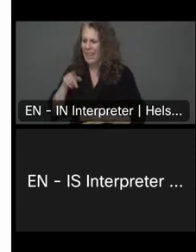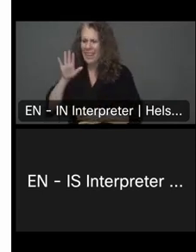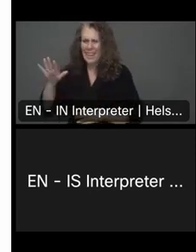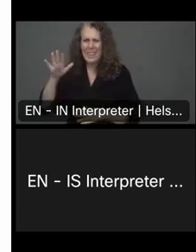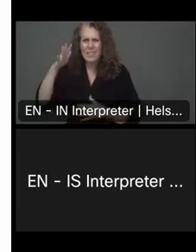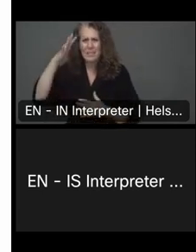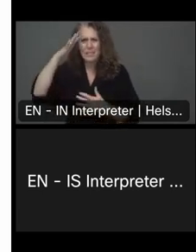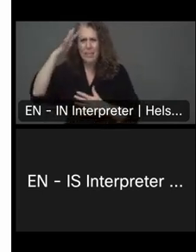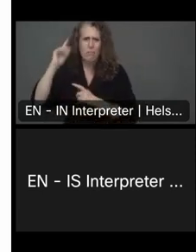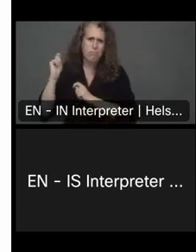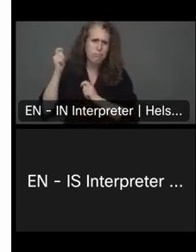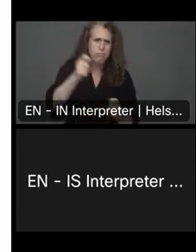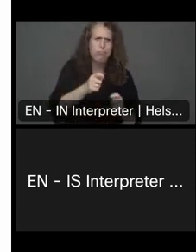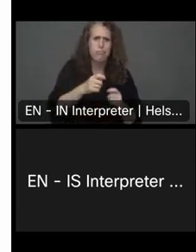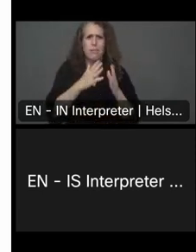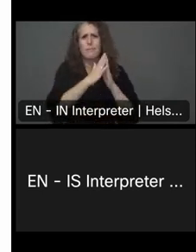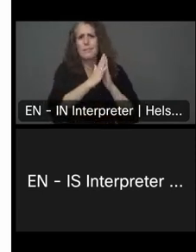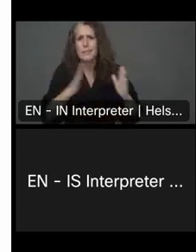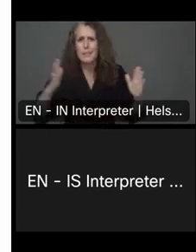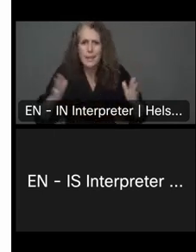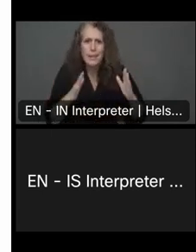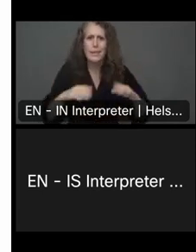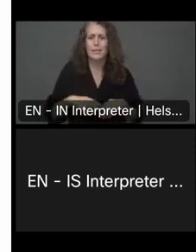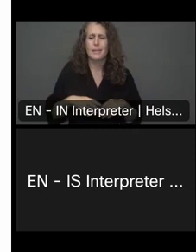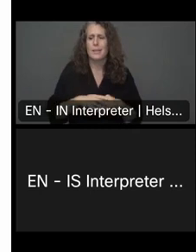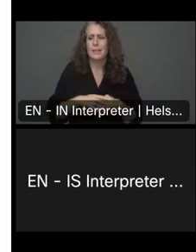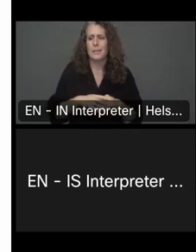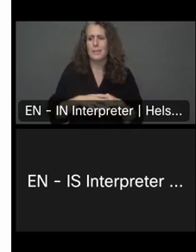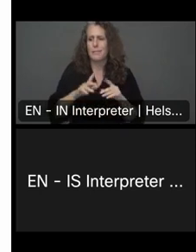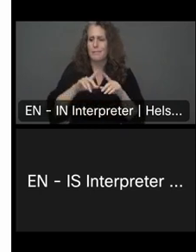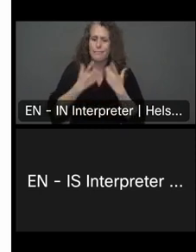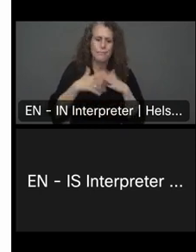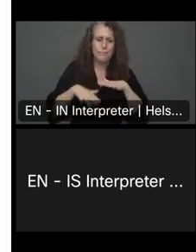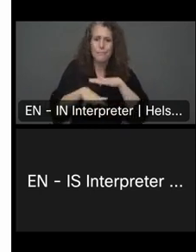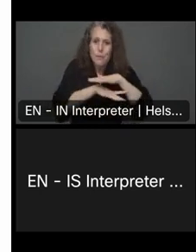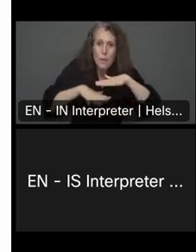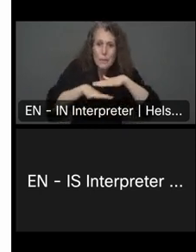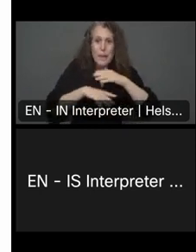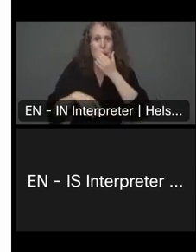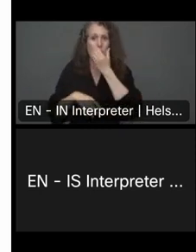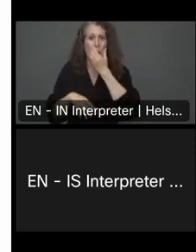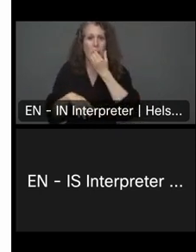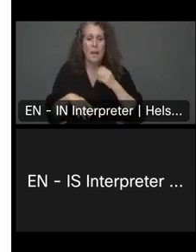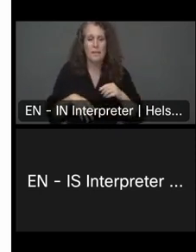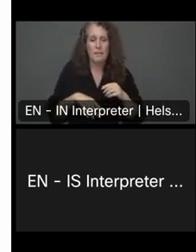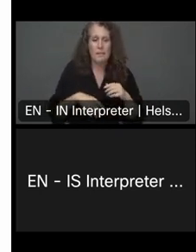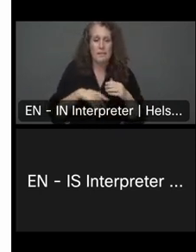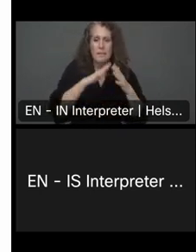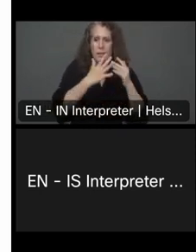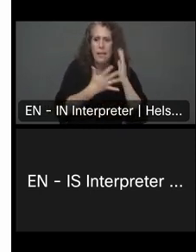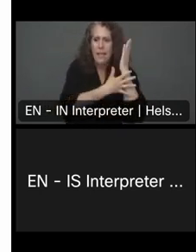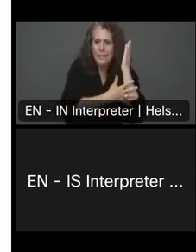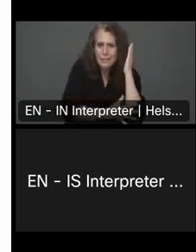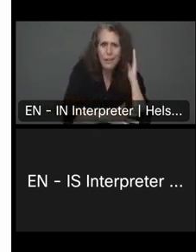scalar implicature, metalinguistic negation, neo-Gricean pragmatics, privative lexical diets,